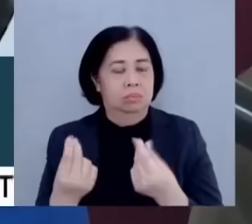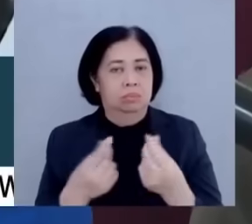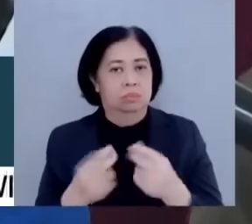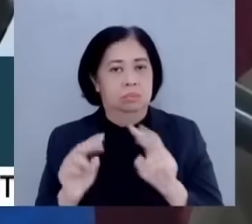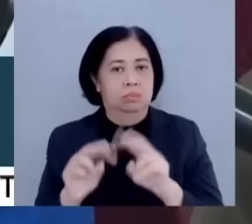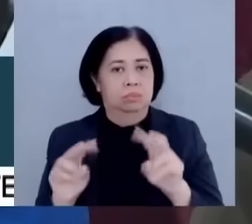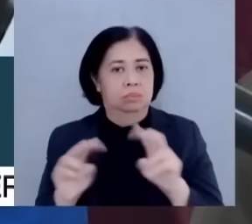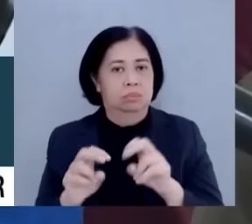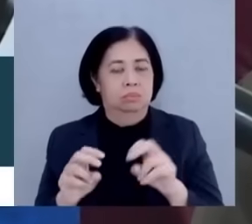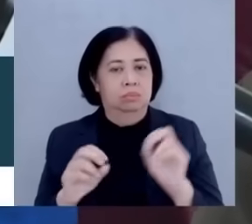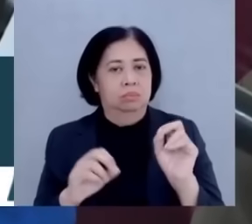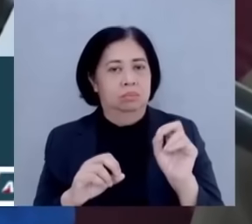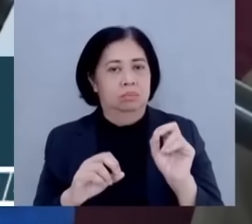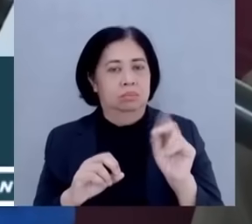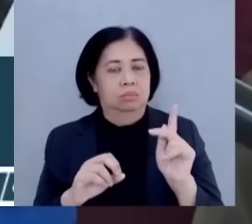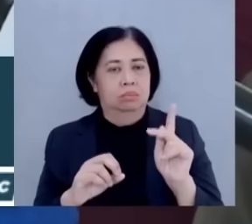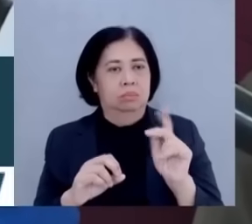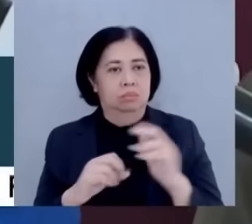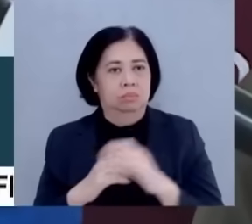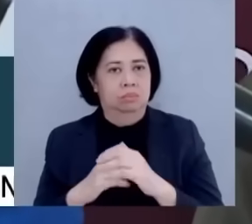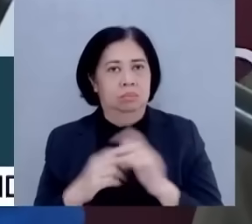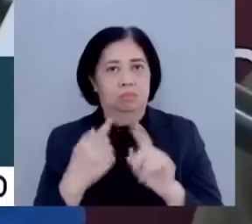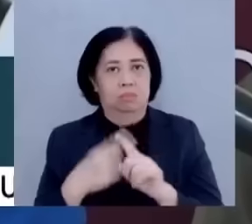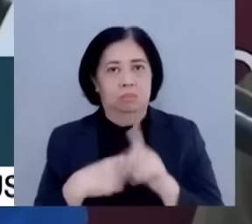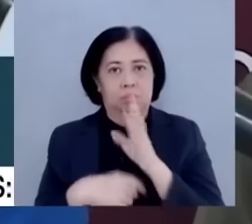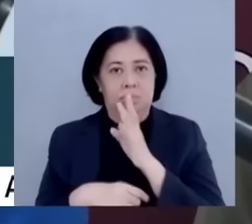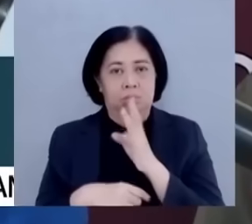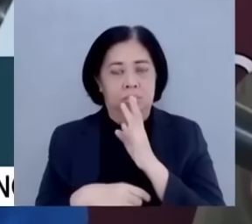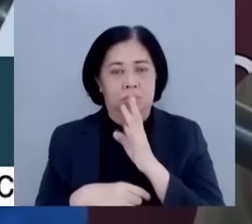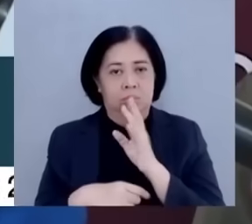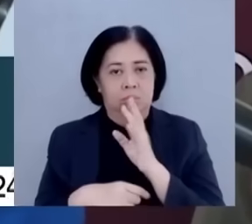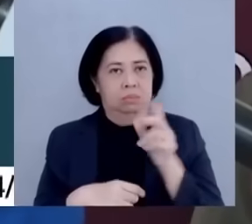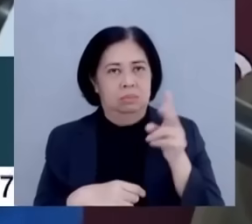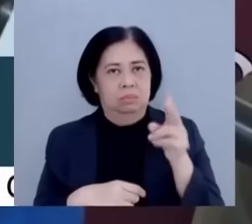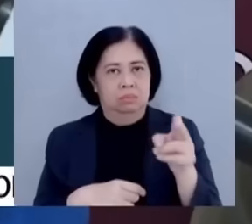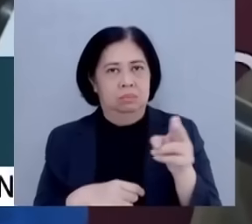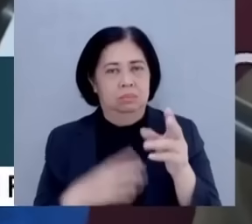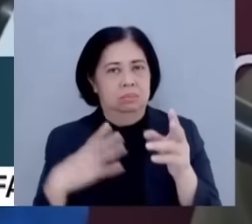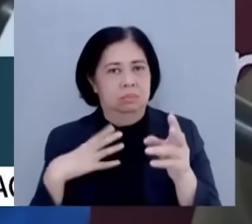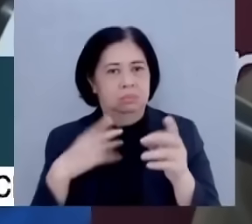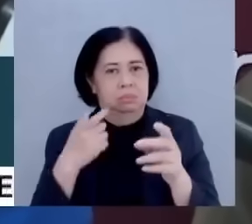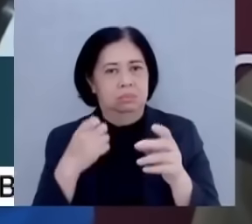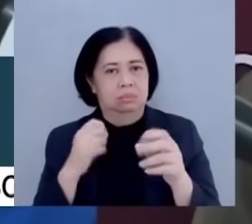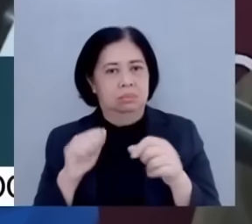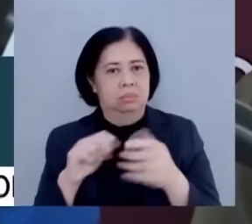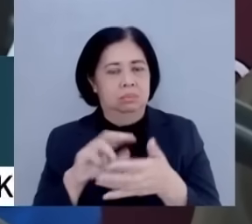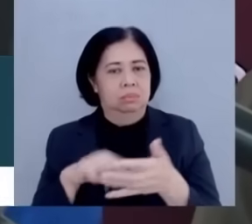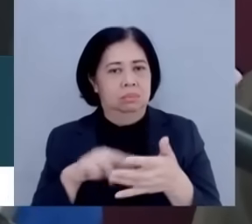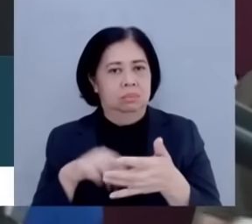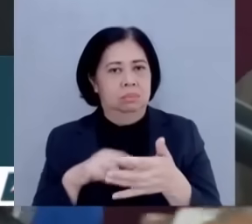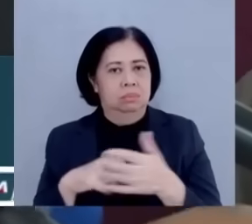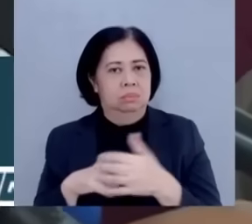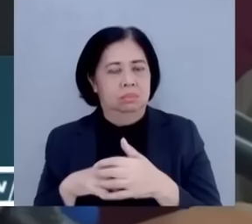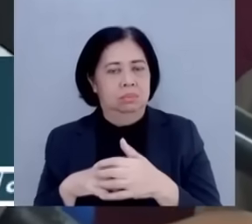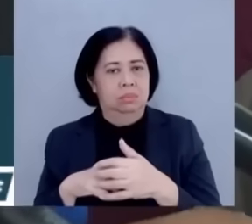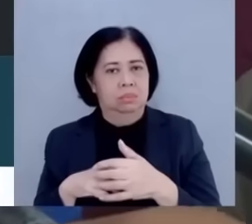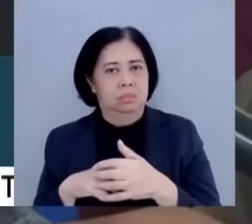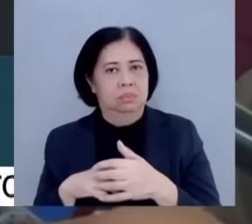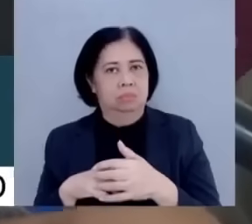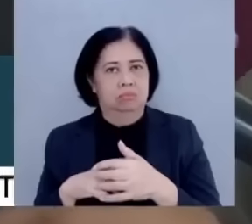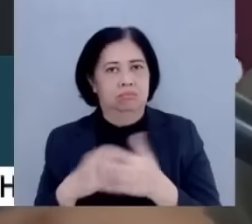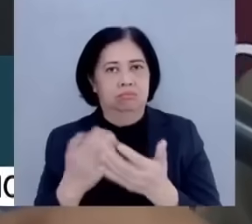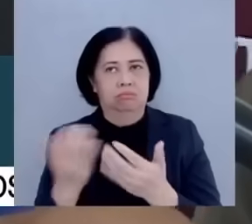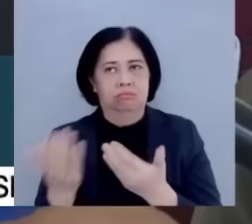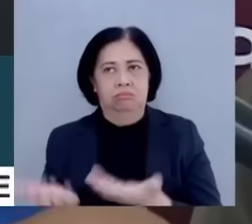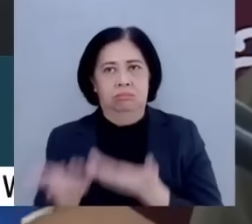investigasyon. Okay. So, sir, based dun sa naging statement yun. I have to cut that, sir, because I have to read the subpoena. I've not